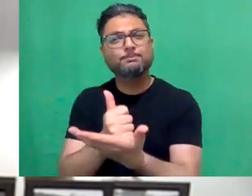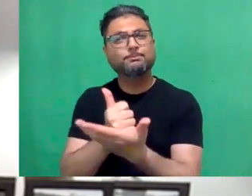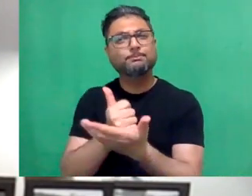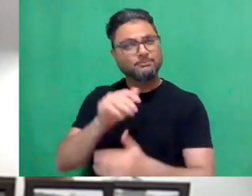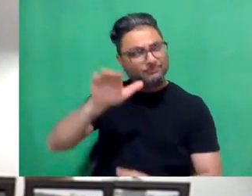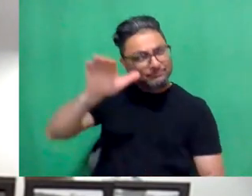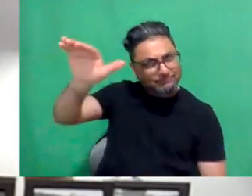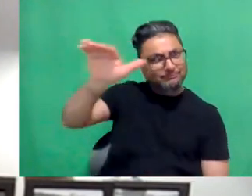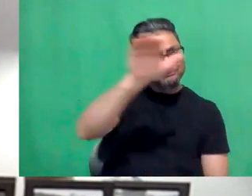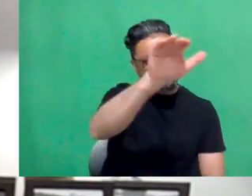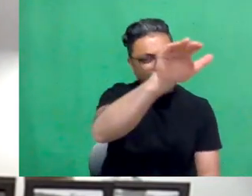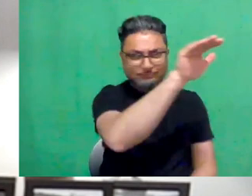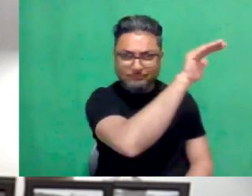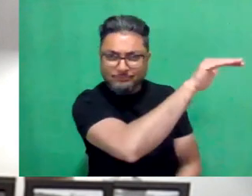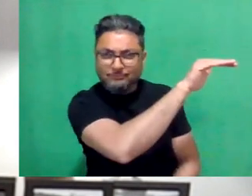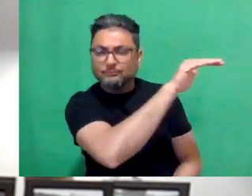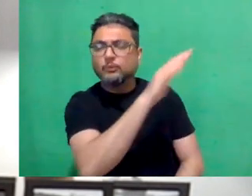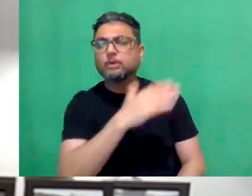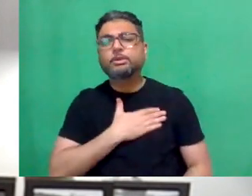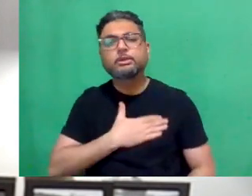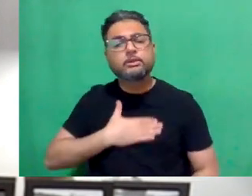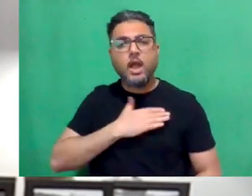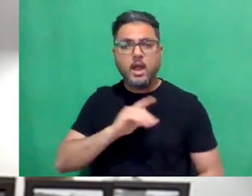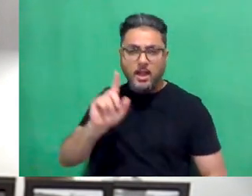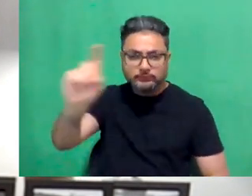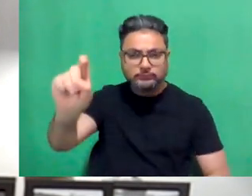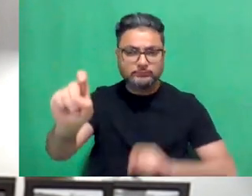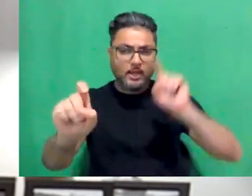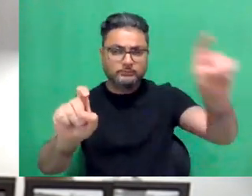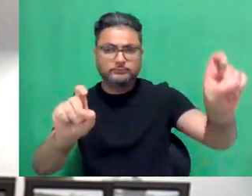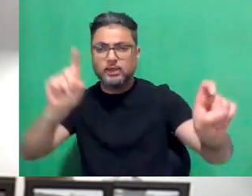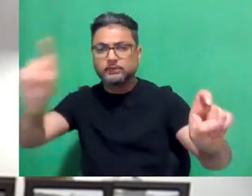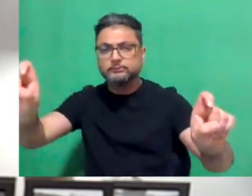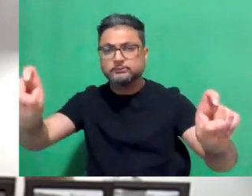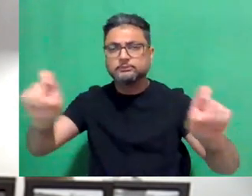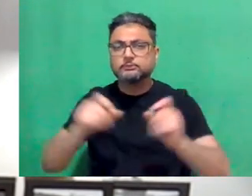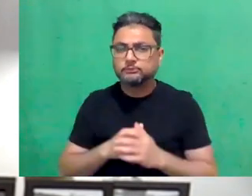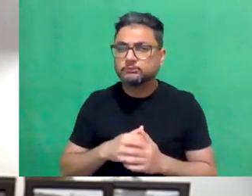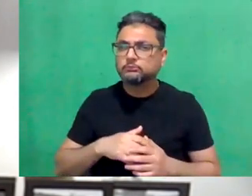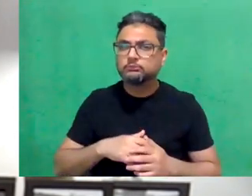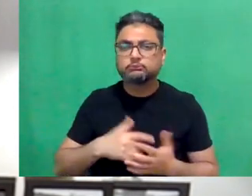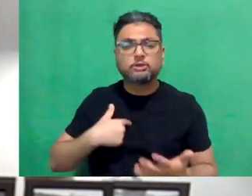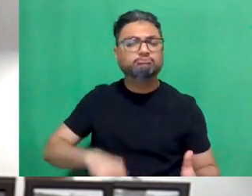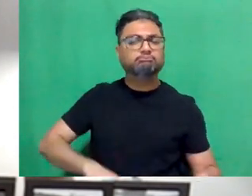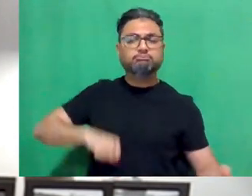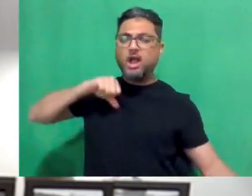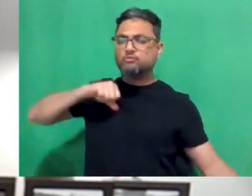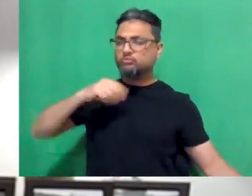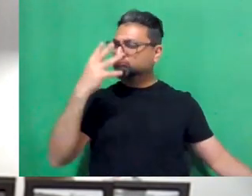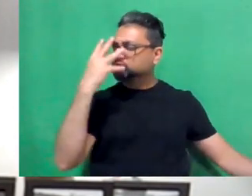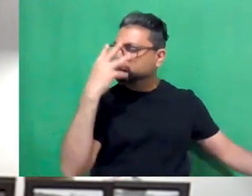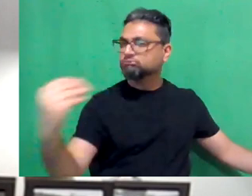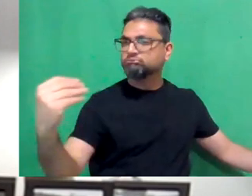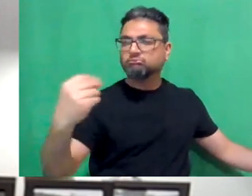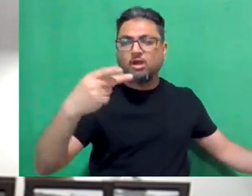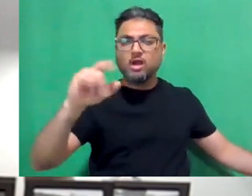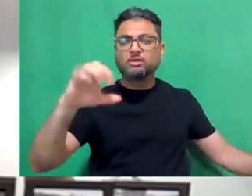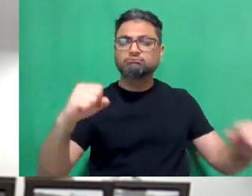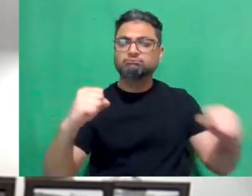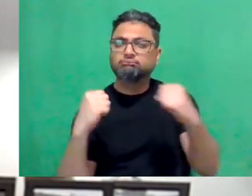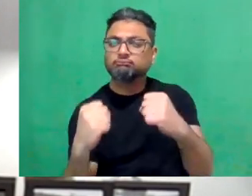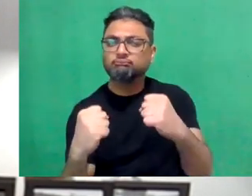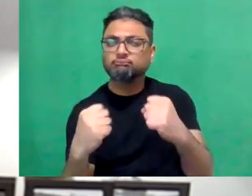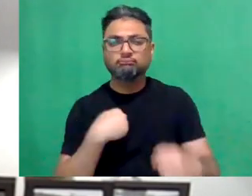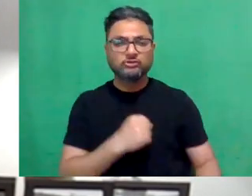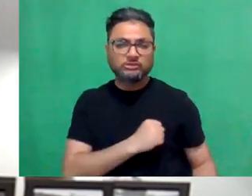ask. I am so proud to be a GBC Husky. I'm proud of our staff, our faculty, and most importantly, I am proud of